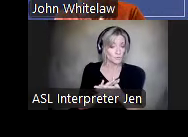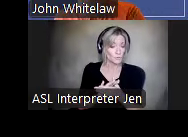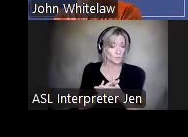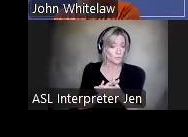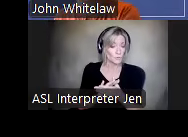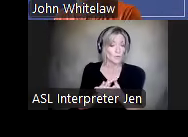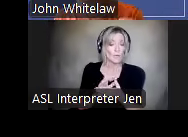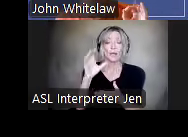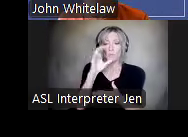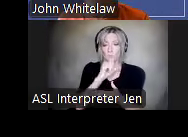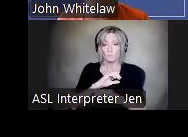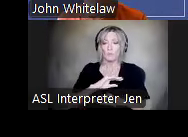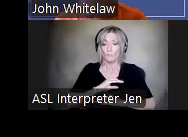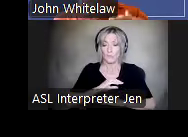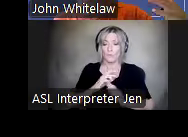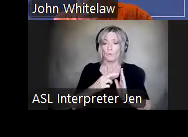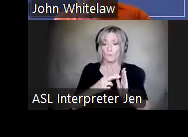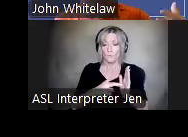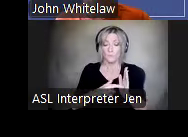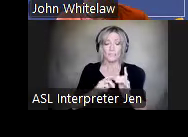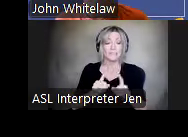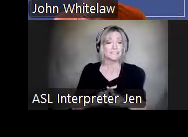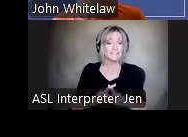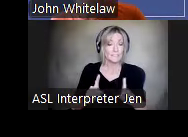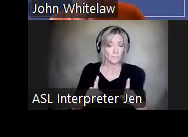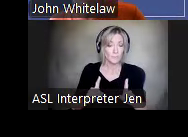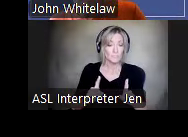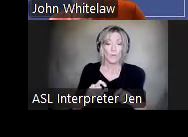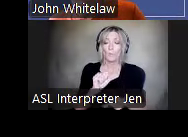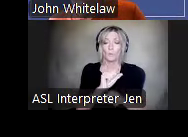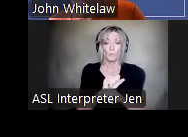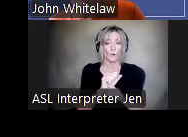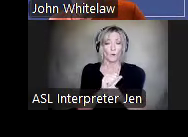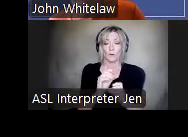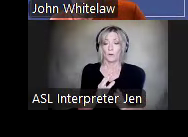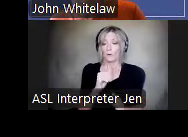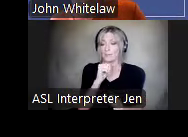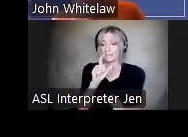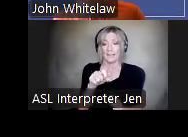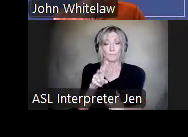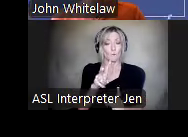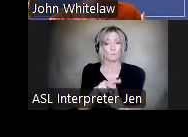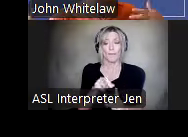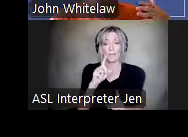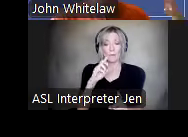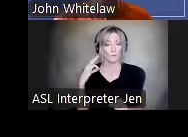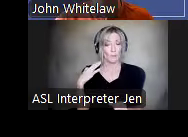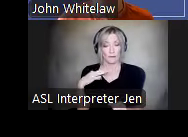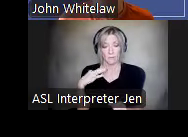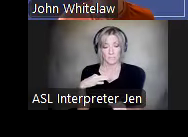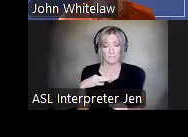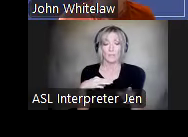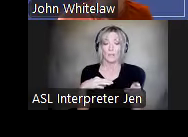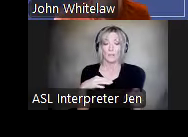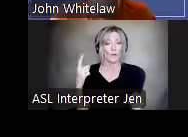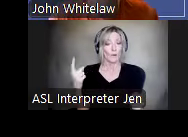assuming you meet these rules. And the other key difference is the worker does not have to have applied and get benefits. And so this is one that it's always worth,